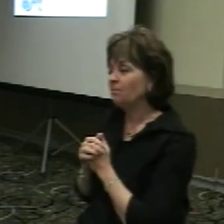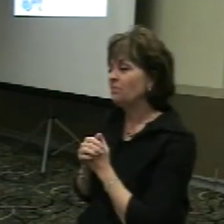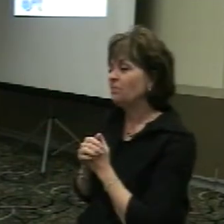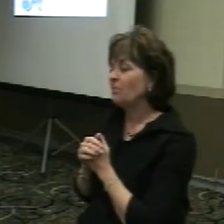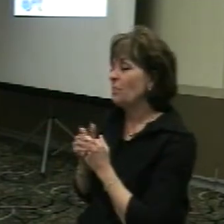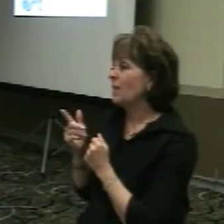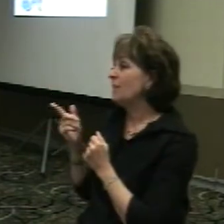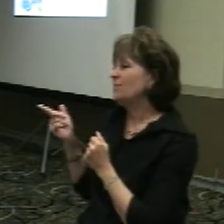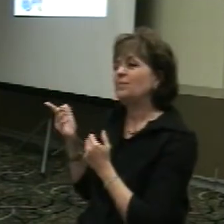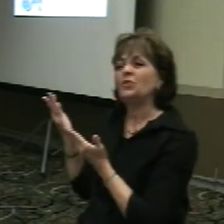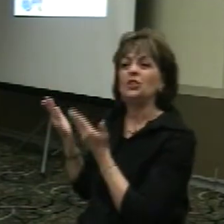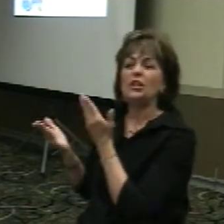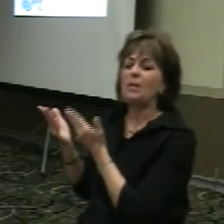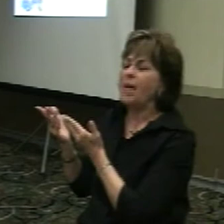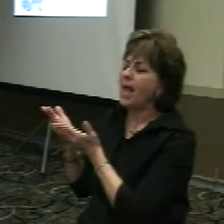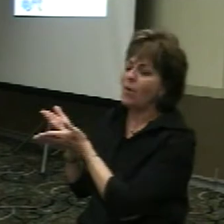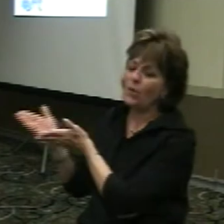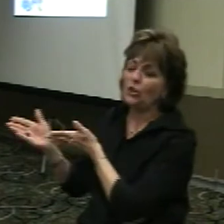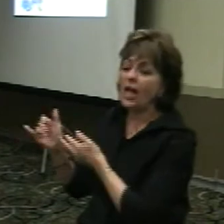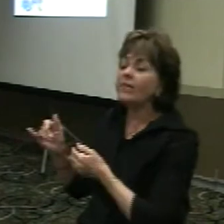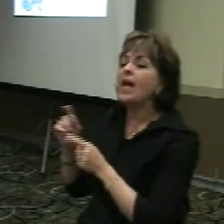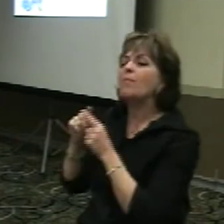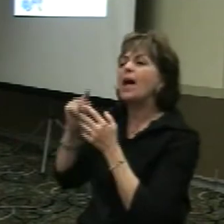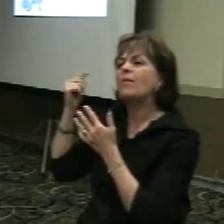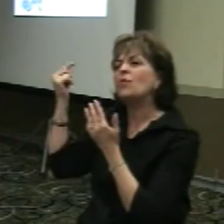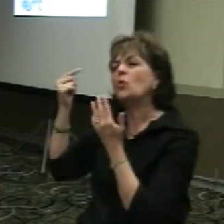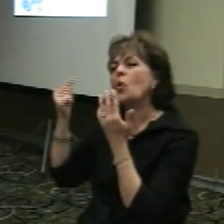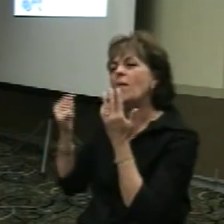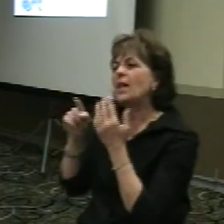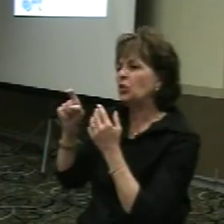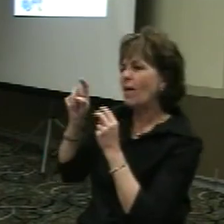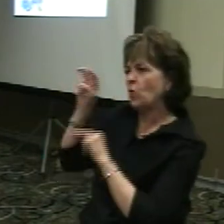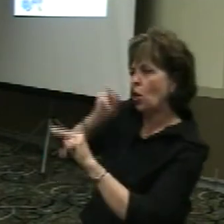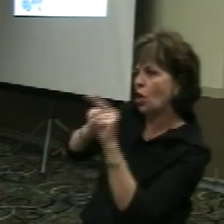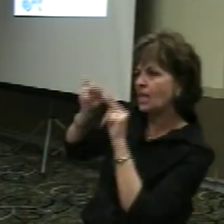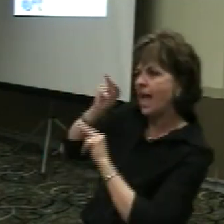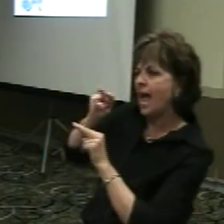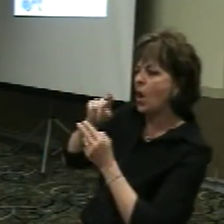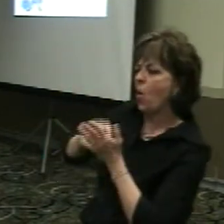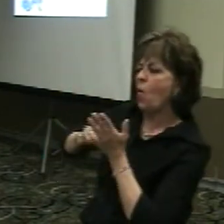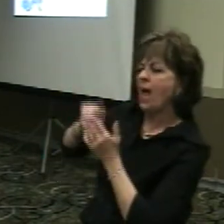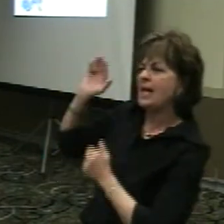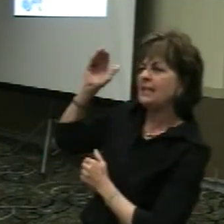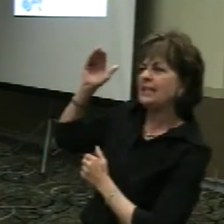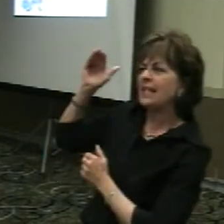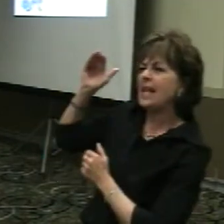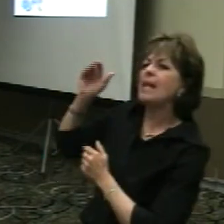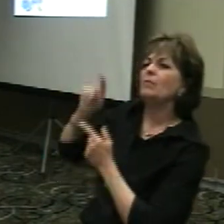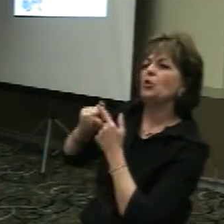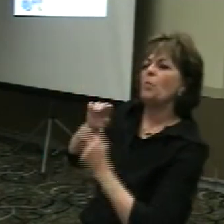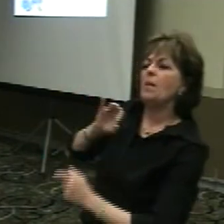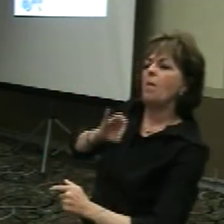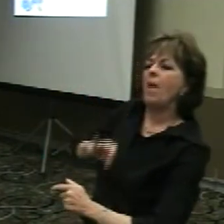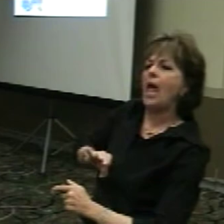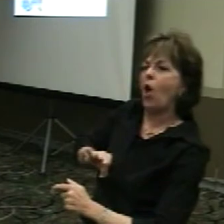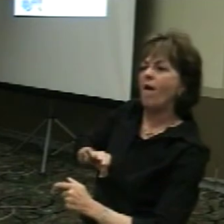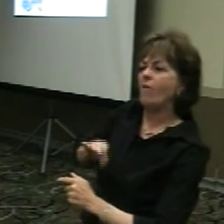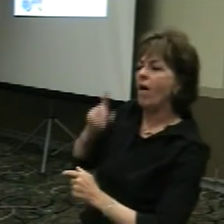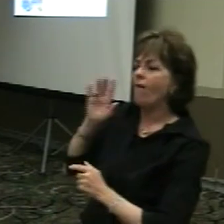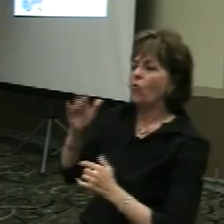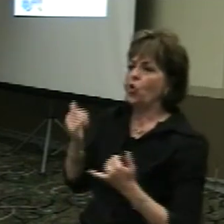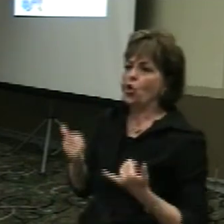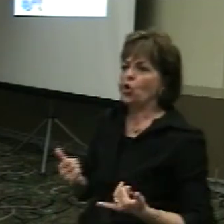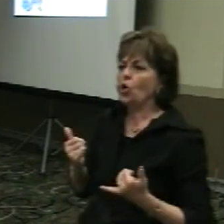And again, she may reject that. I mean, but those are all those things that you need to start looking at as to what seems to be the payoff for the current